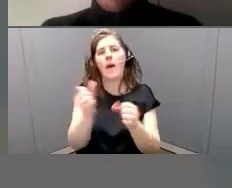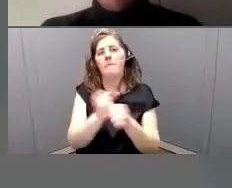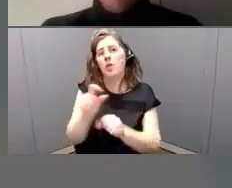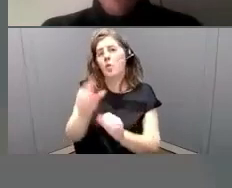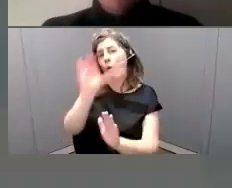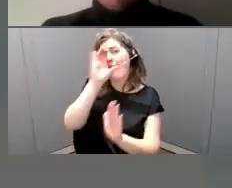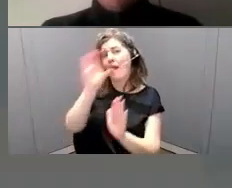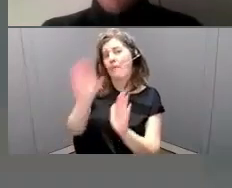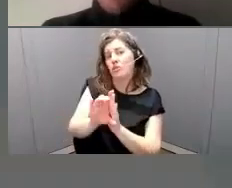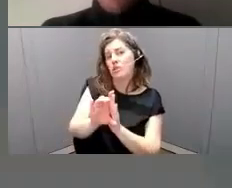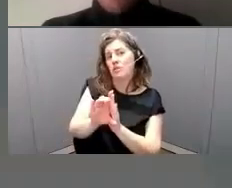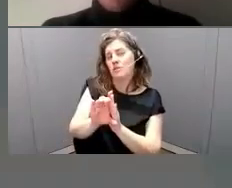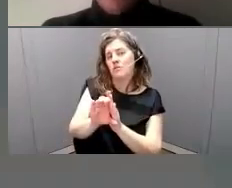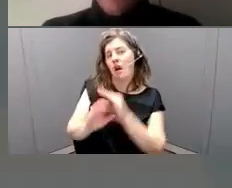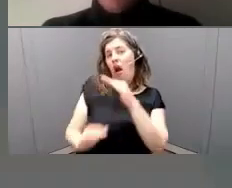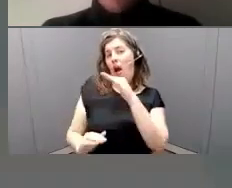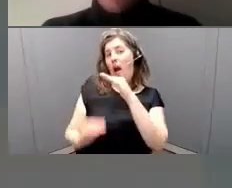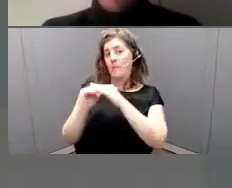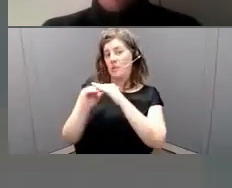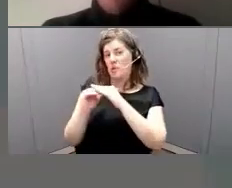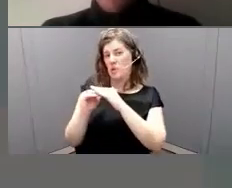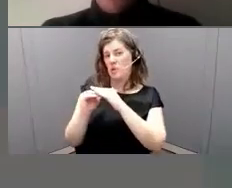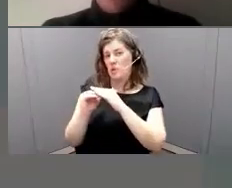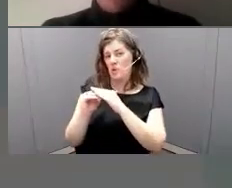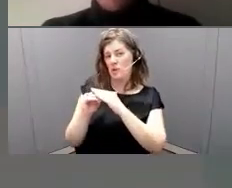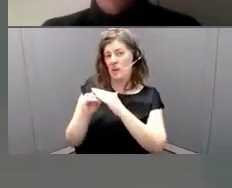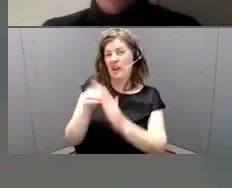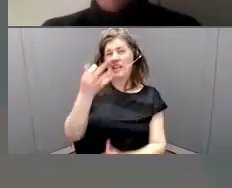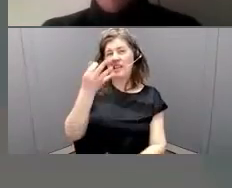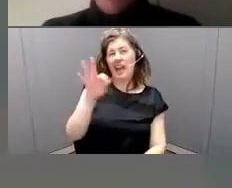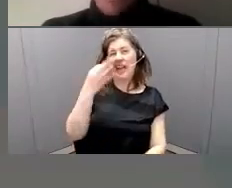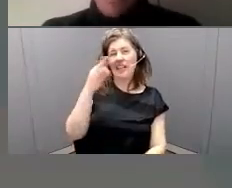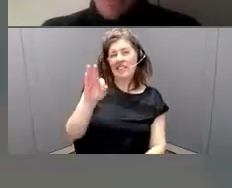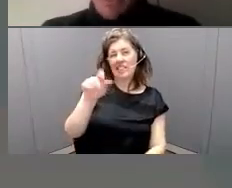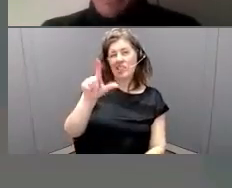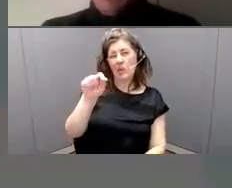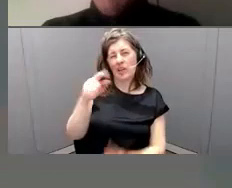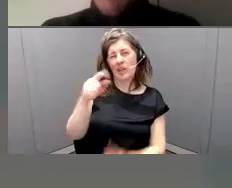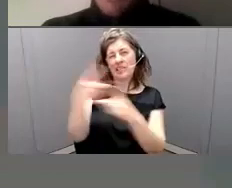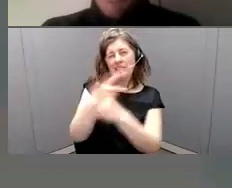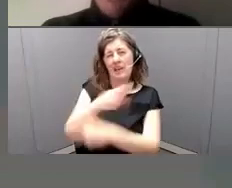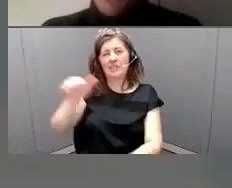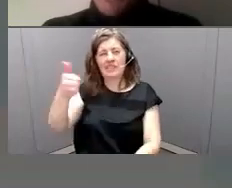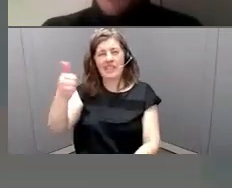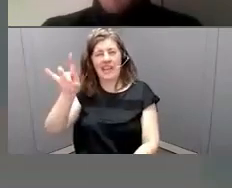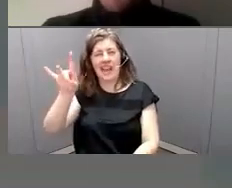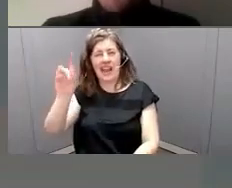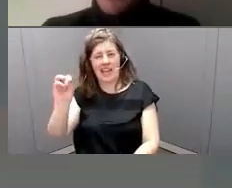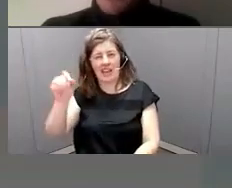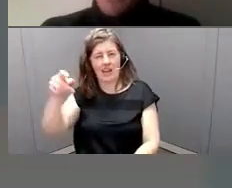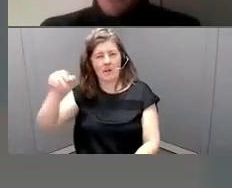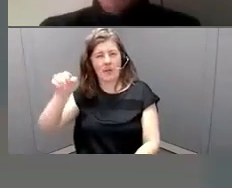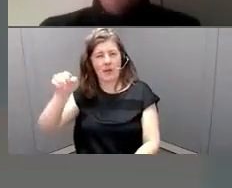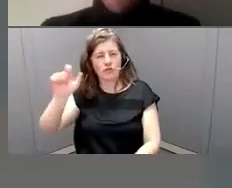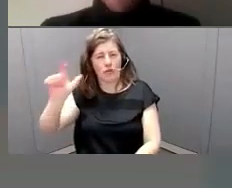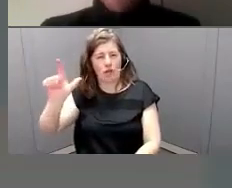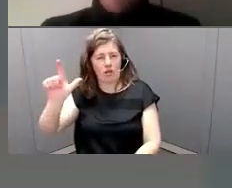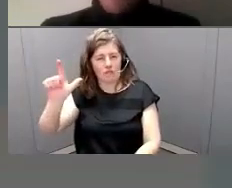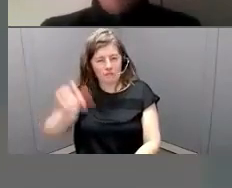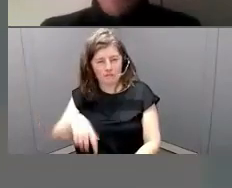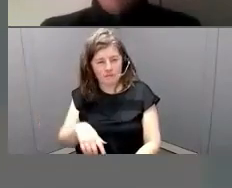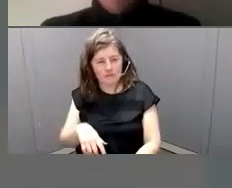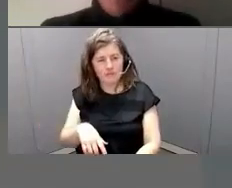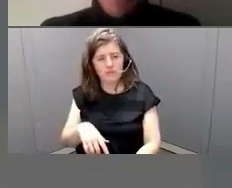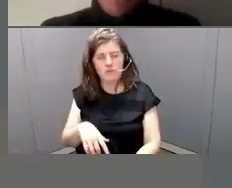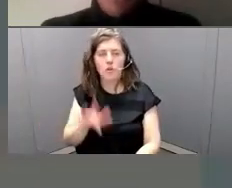images up to 1920 times 1080 pixels. We can just click